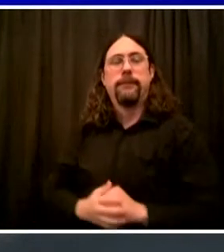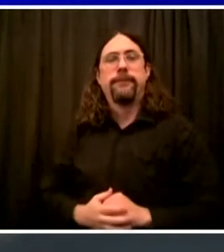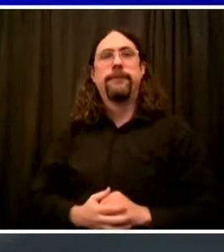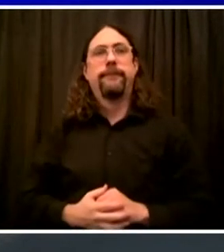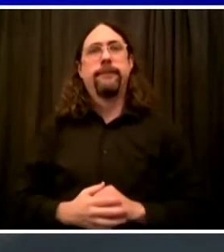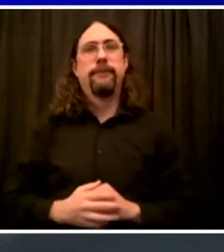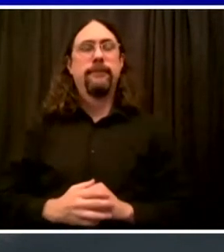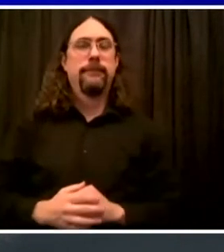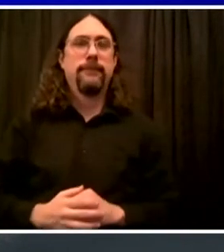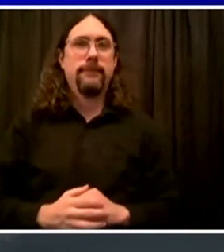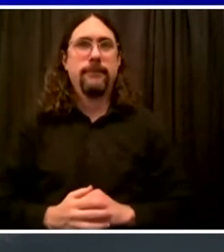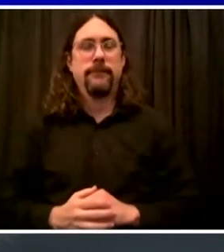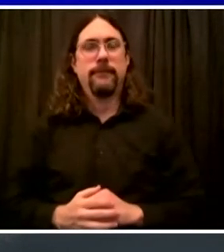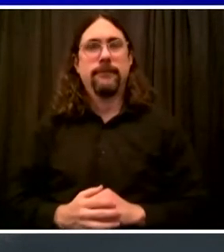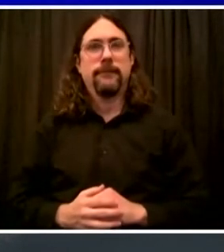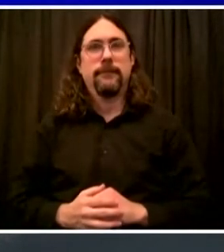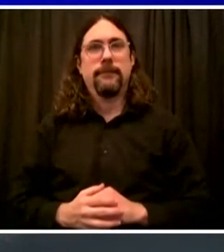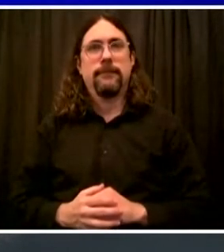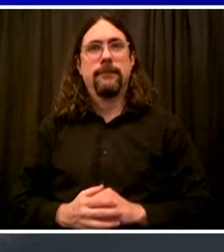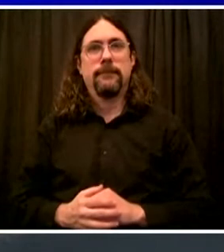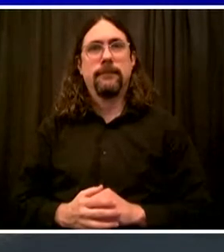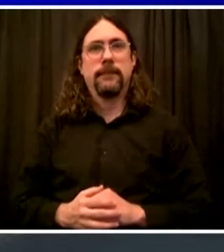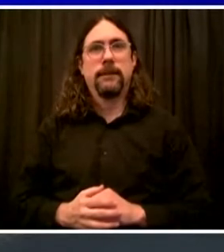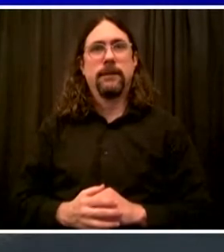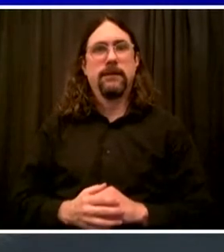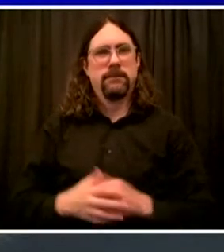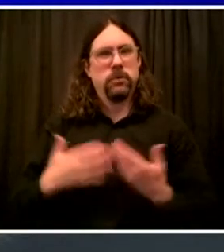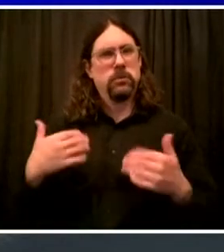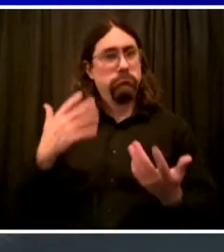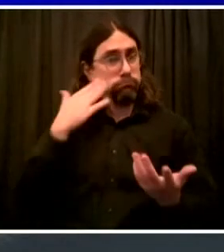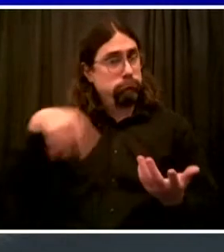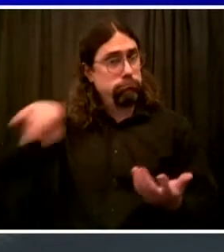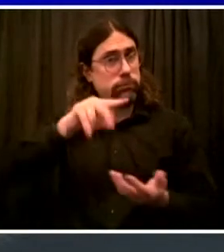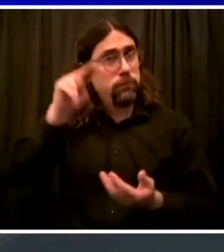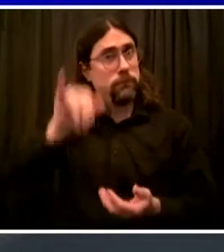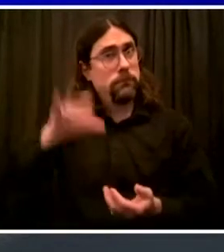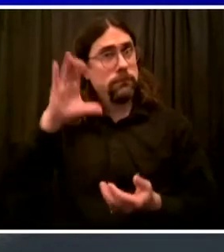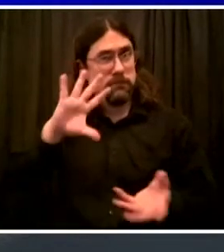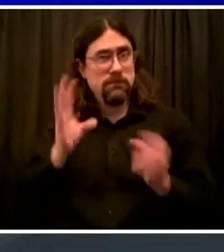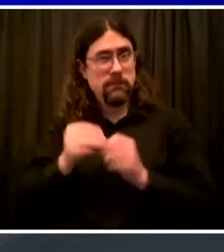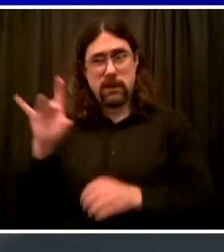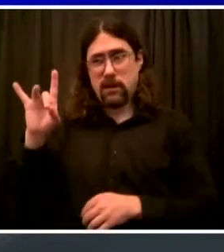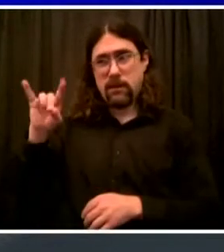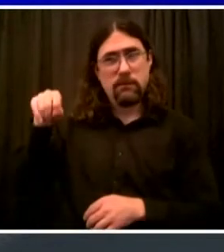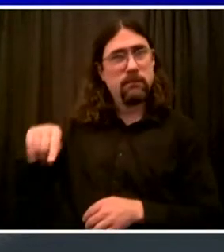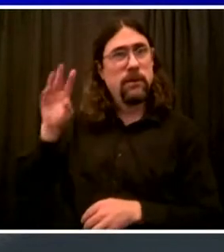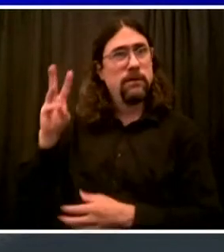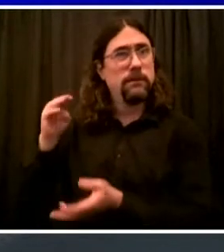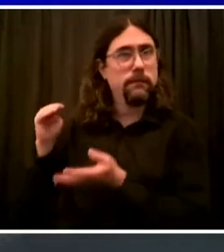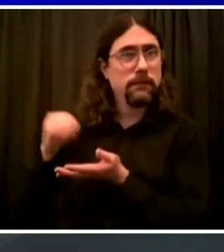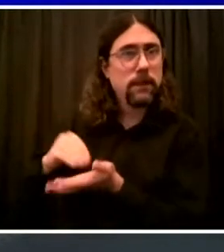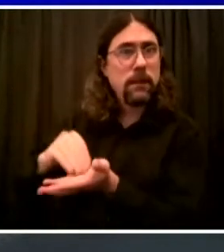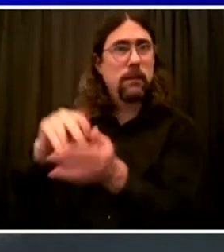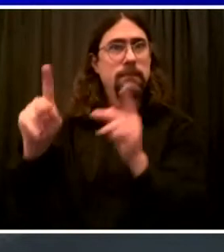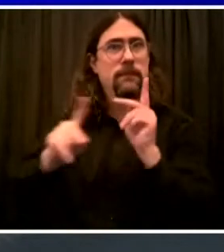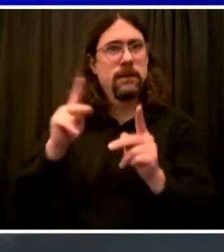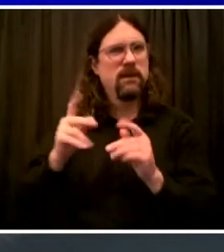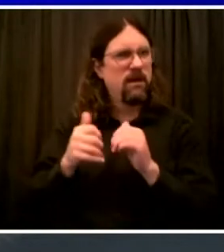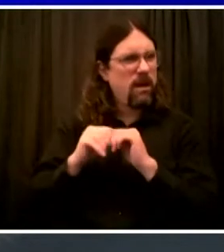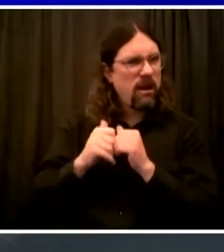together, all of us going through this crisis the same. But we know some people are particularly vulnerable, and that brings us back to homeless New Yorkers